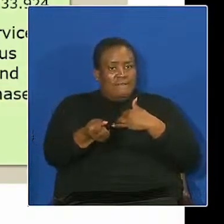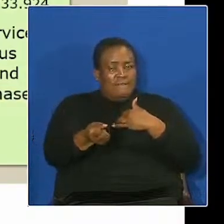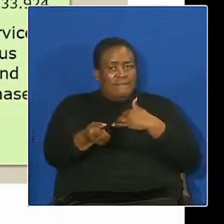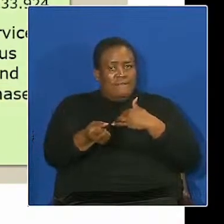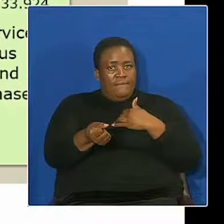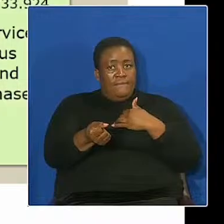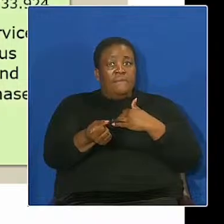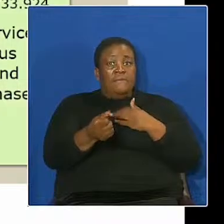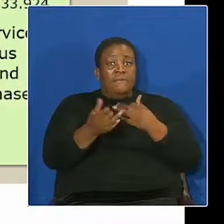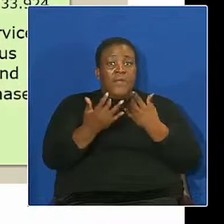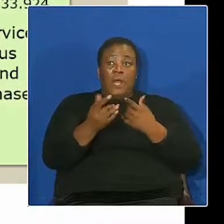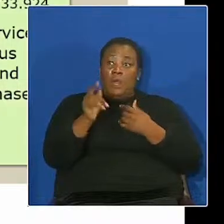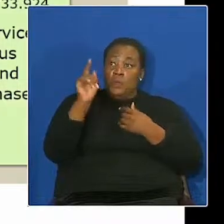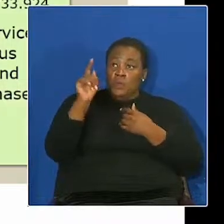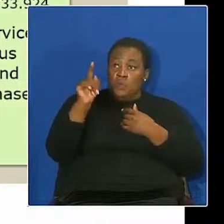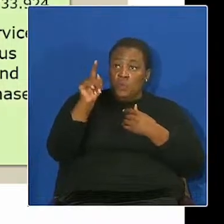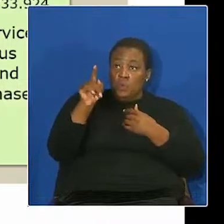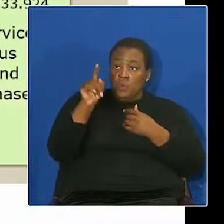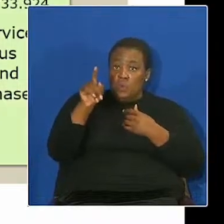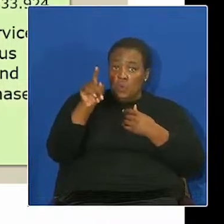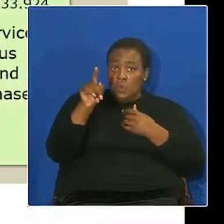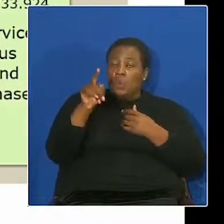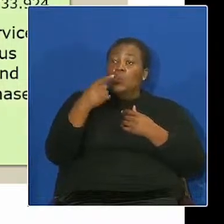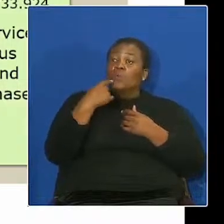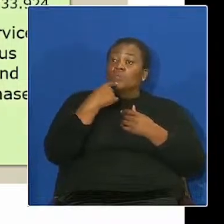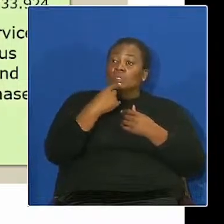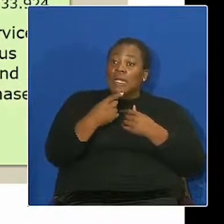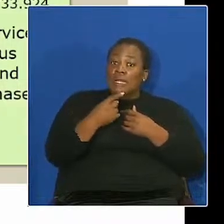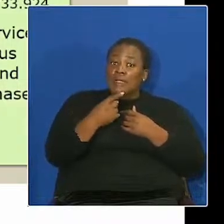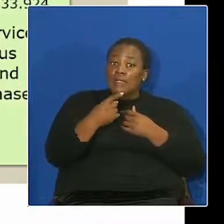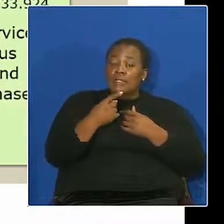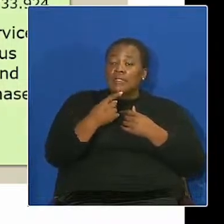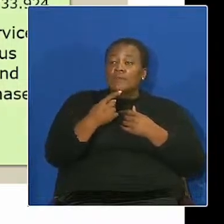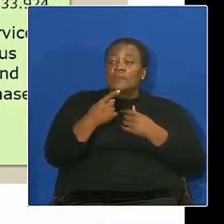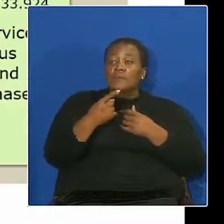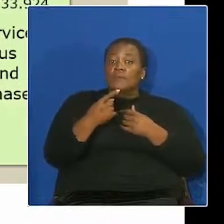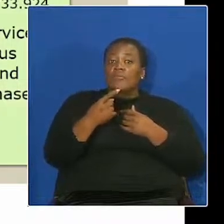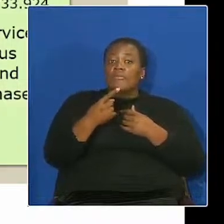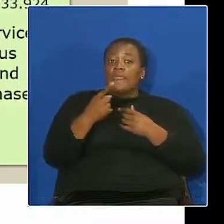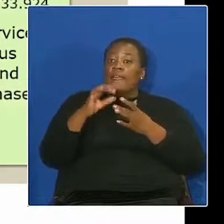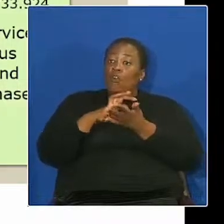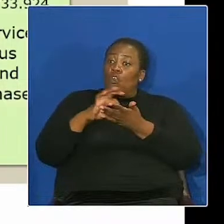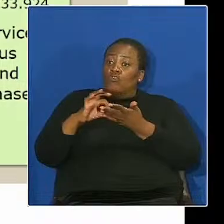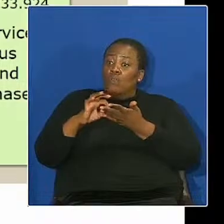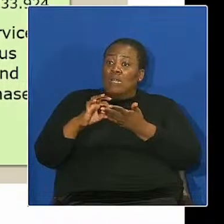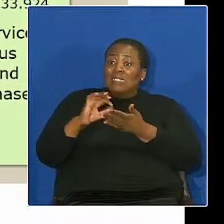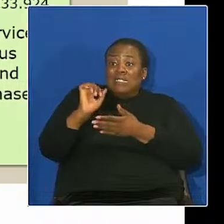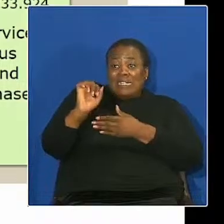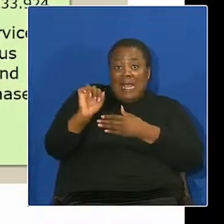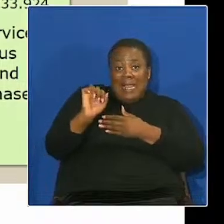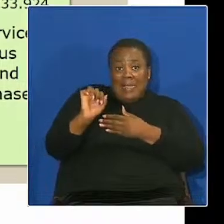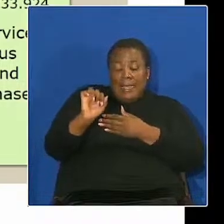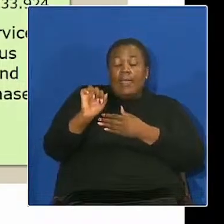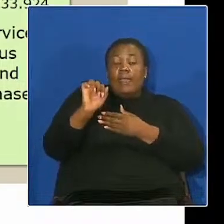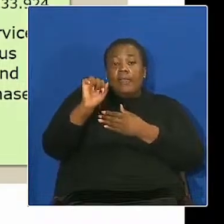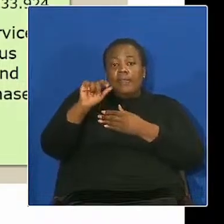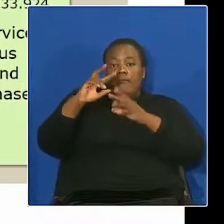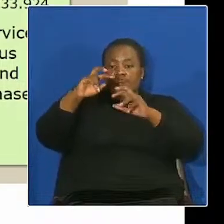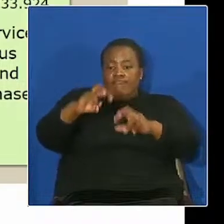Apparently, you gave a directive to scrutinize his contract, and